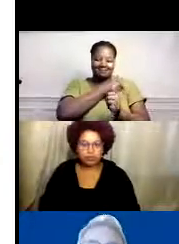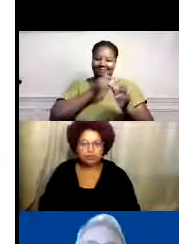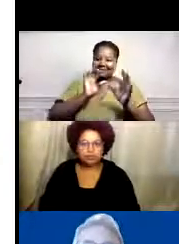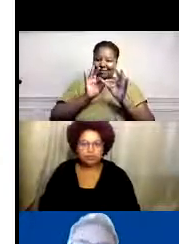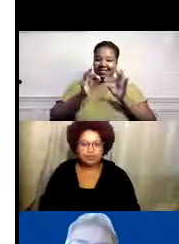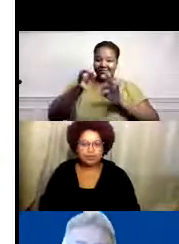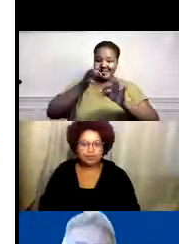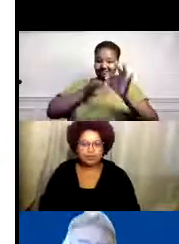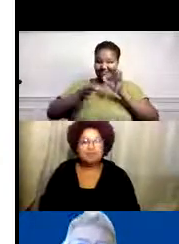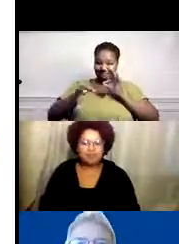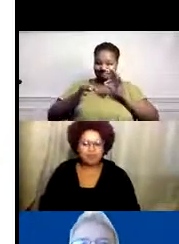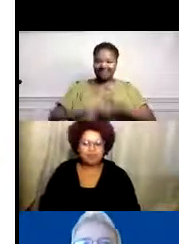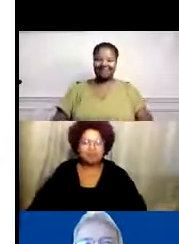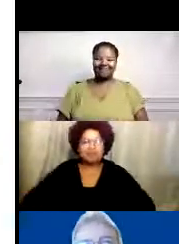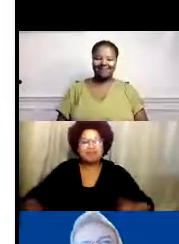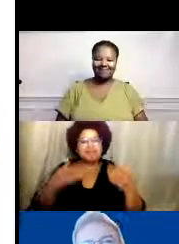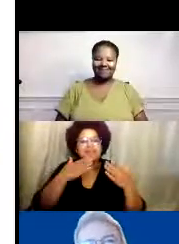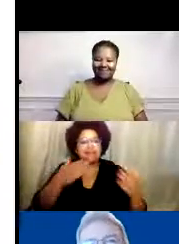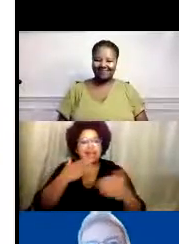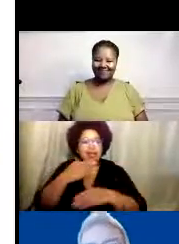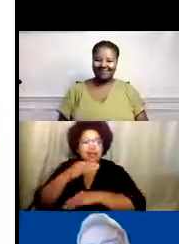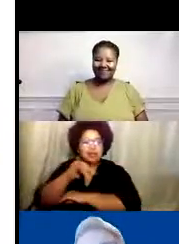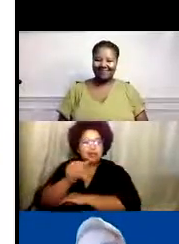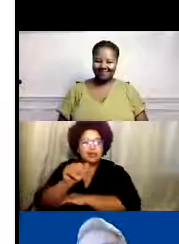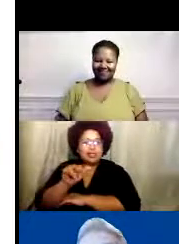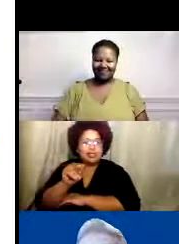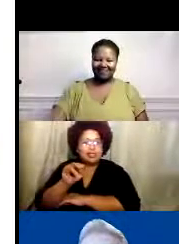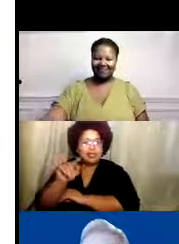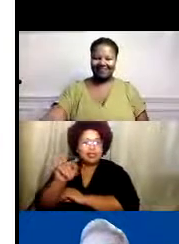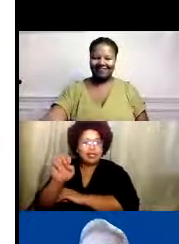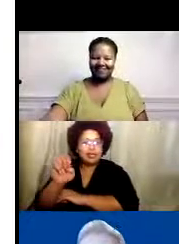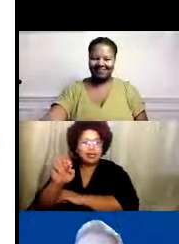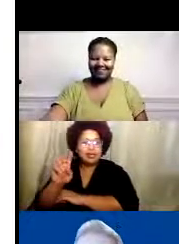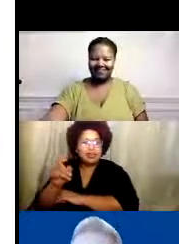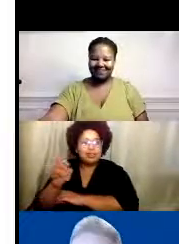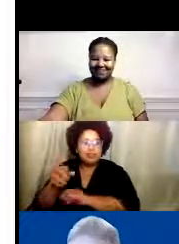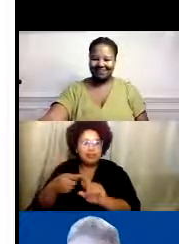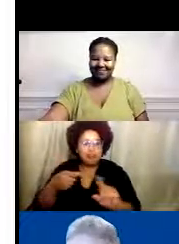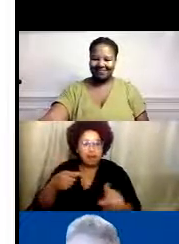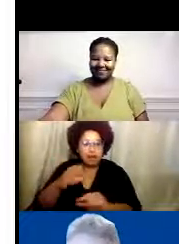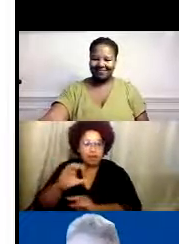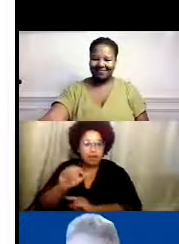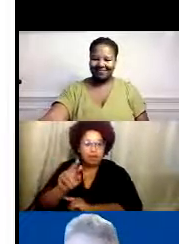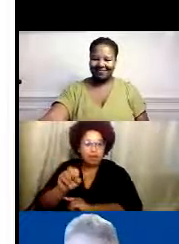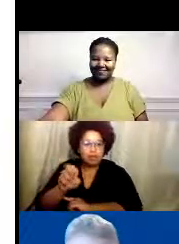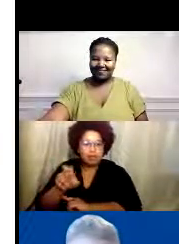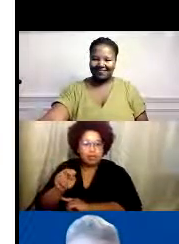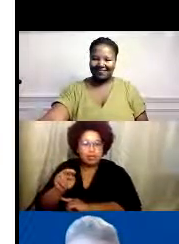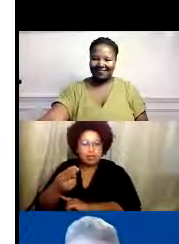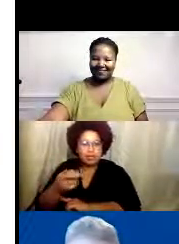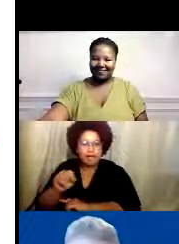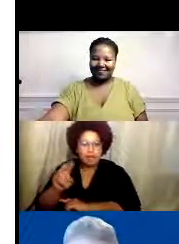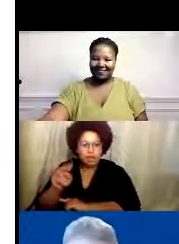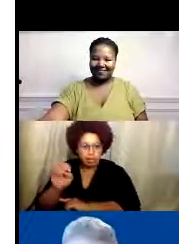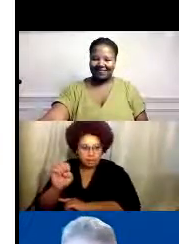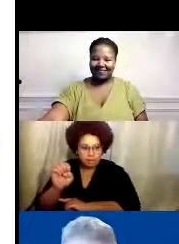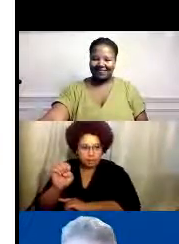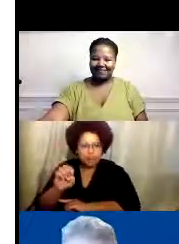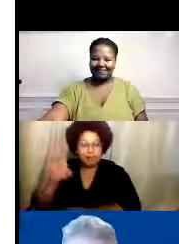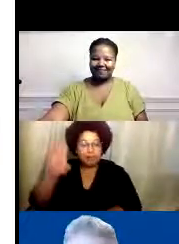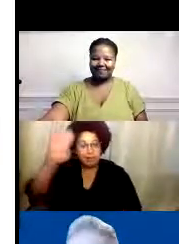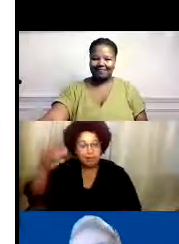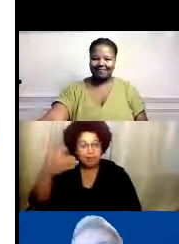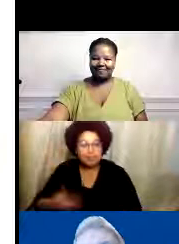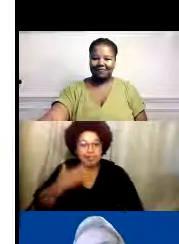you. And now Jeanette Underhill from Clausen House. Good afternoon. My name is